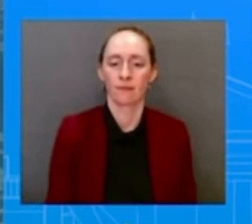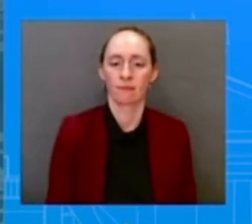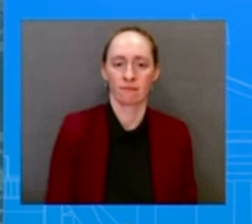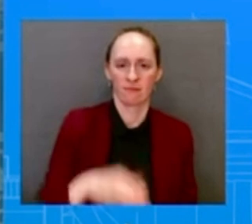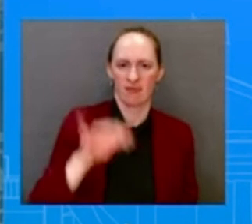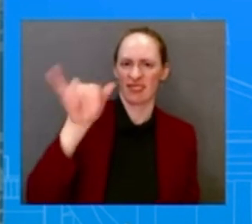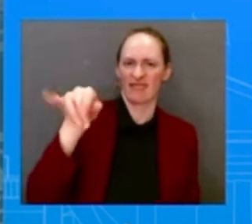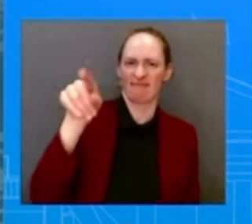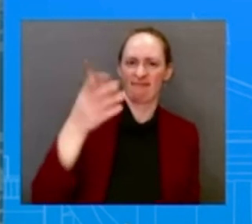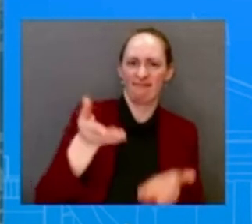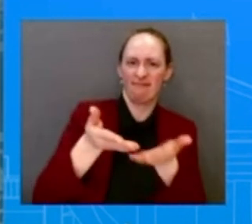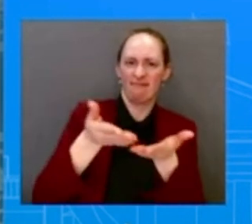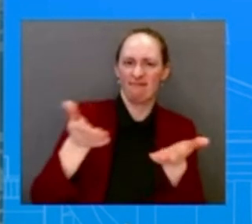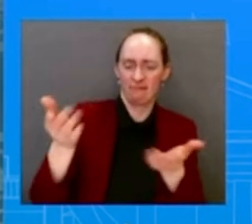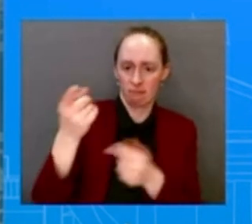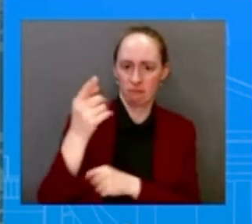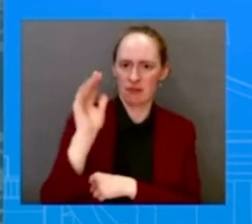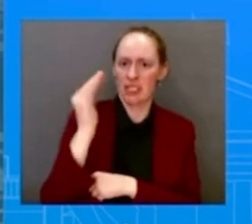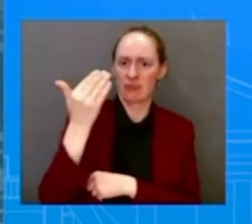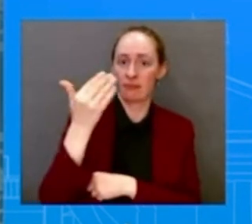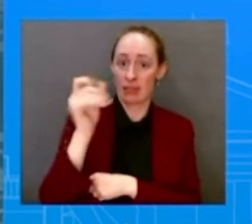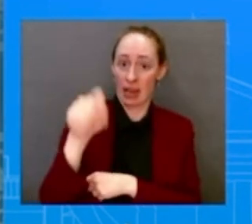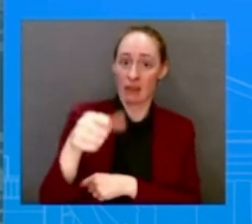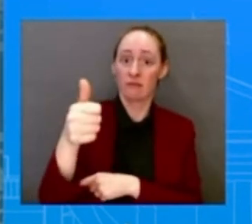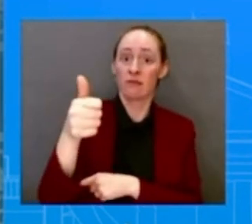much less predictable,